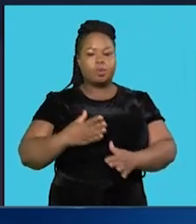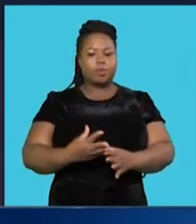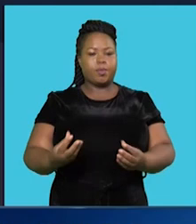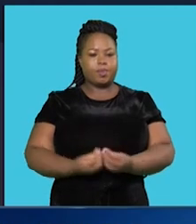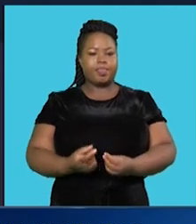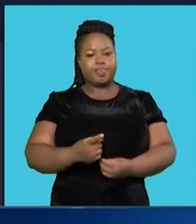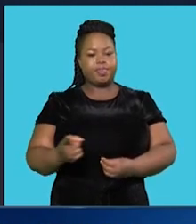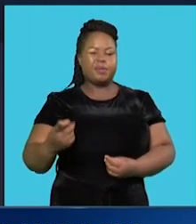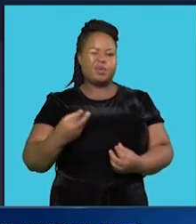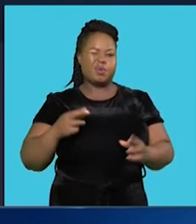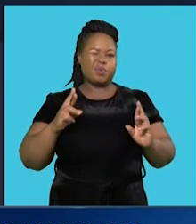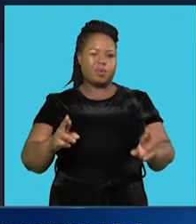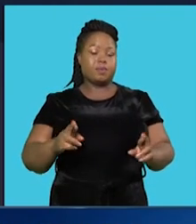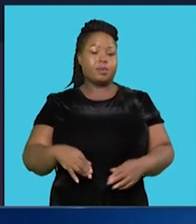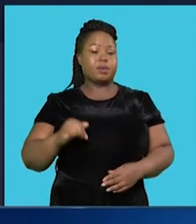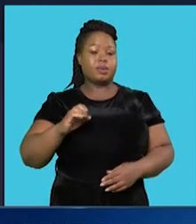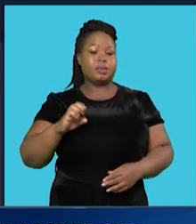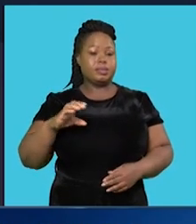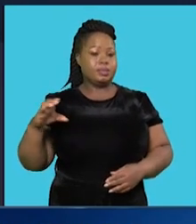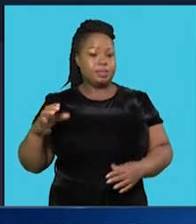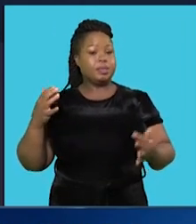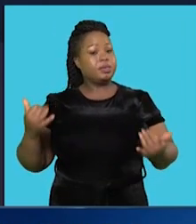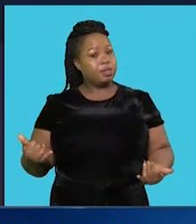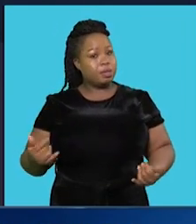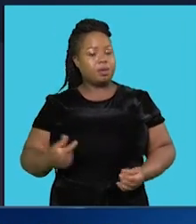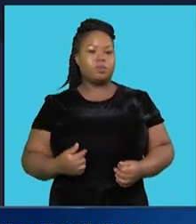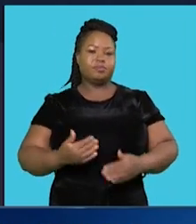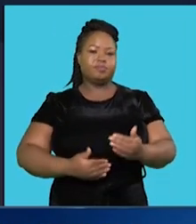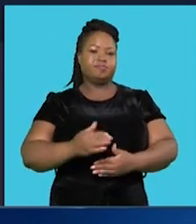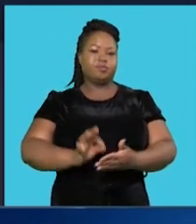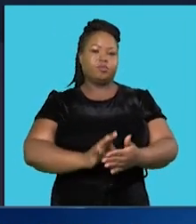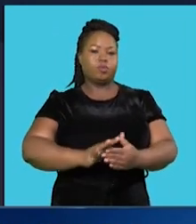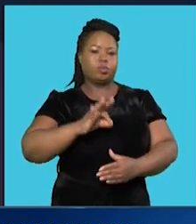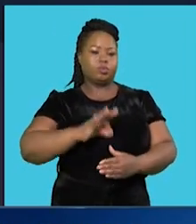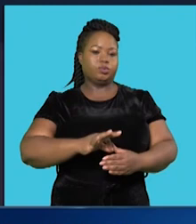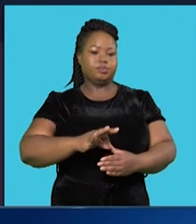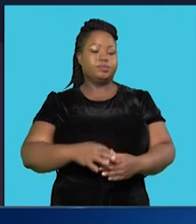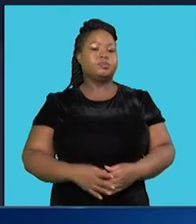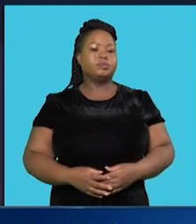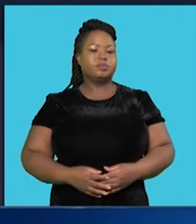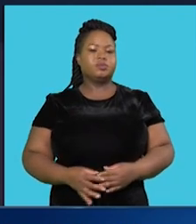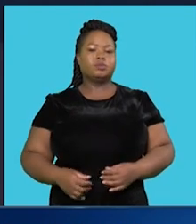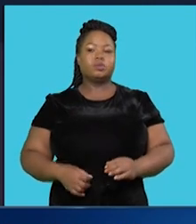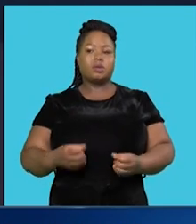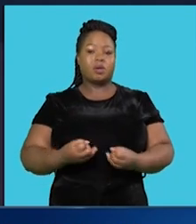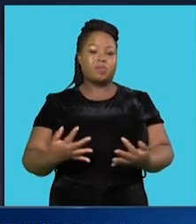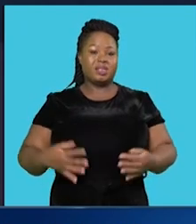and the 233 Yheudeba